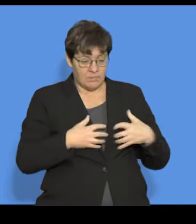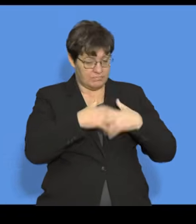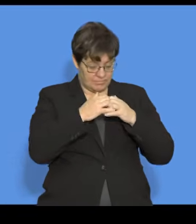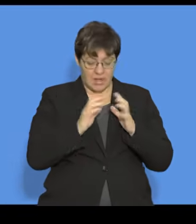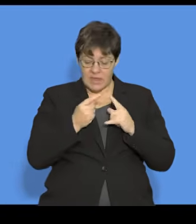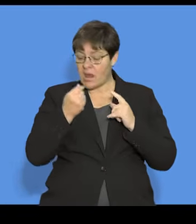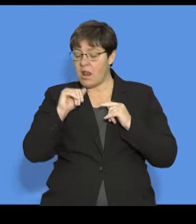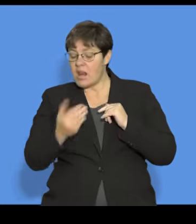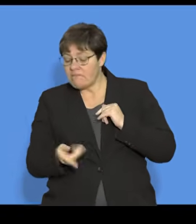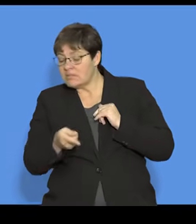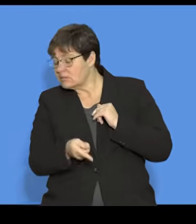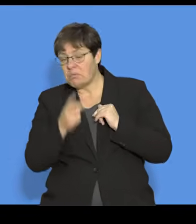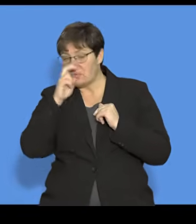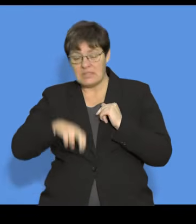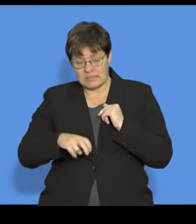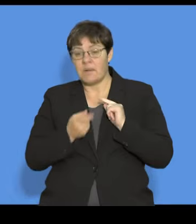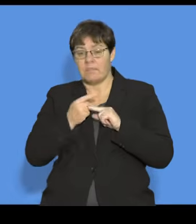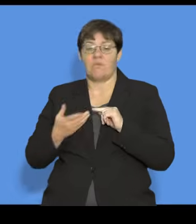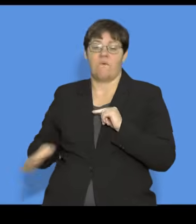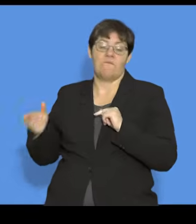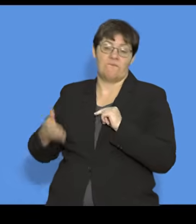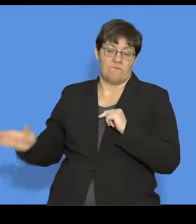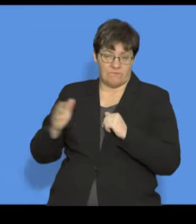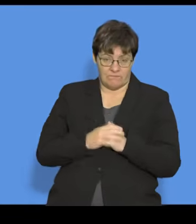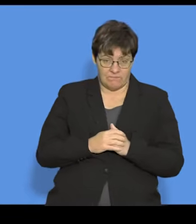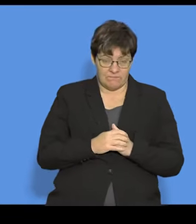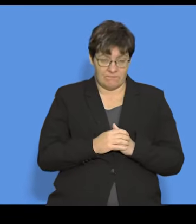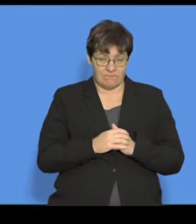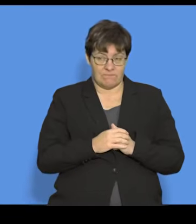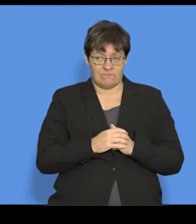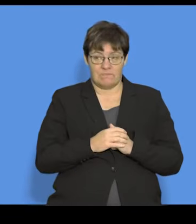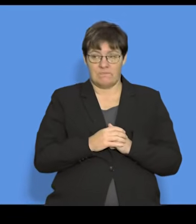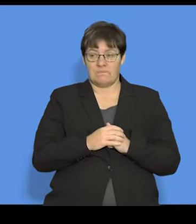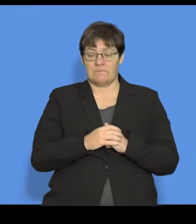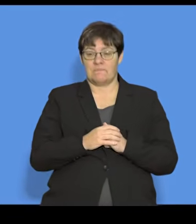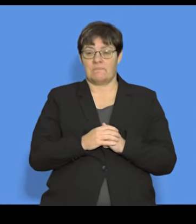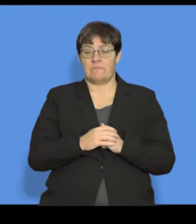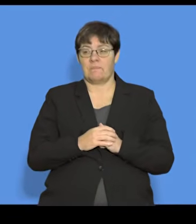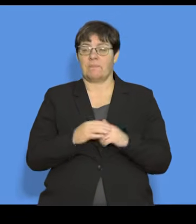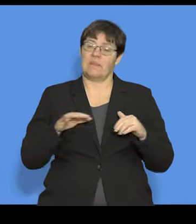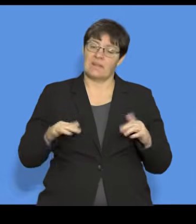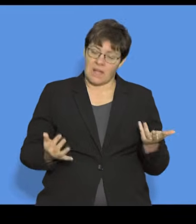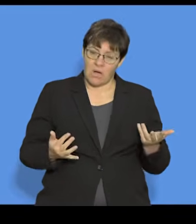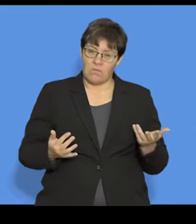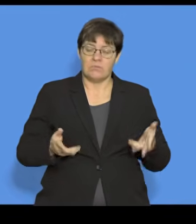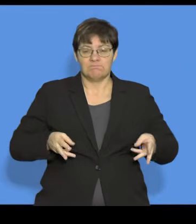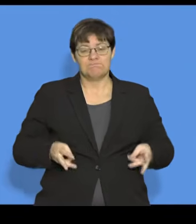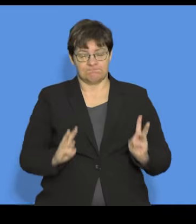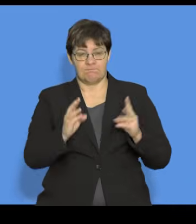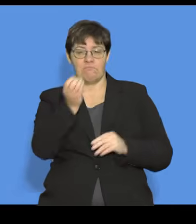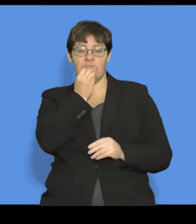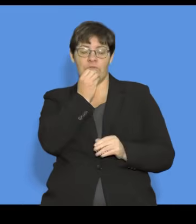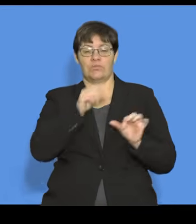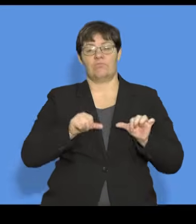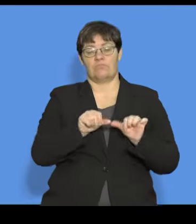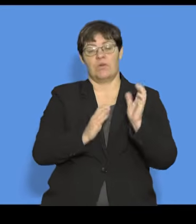uses. And then again, the undigested material is removed through the body. And that's essentially the pathway that food has to